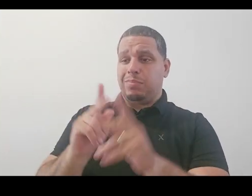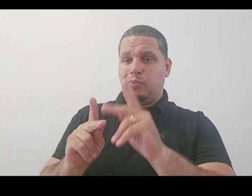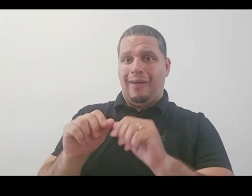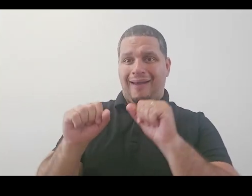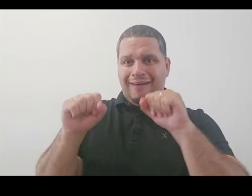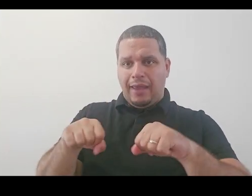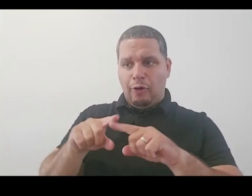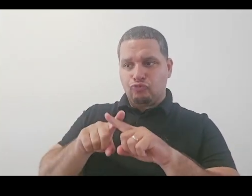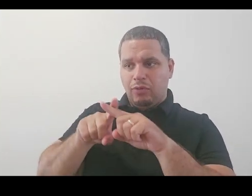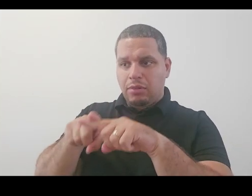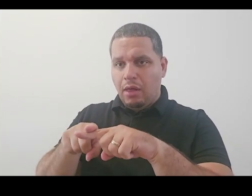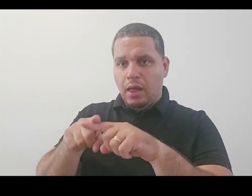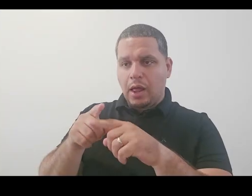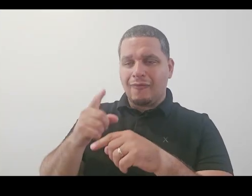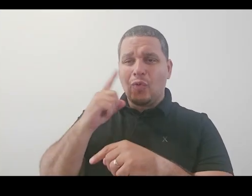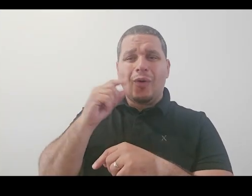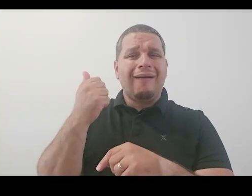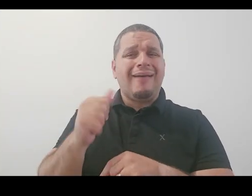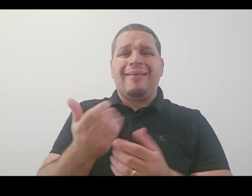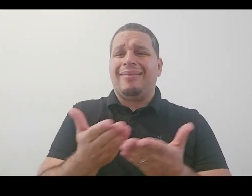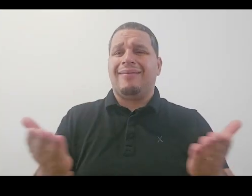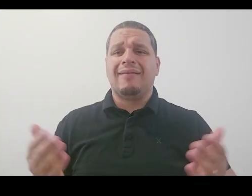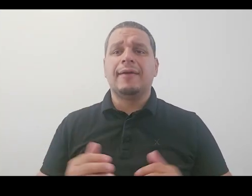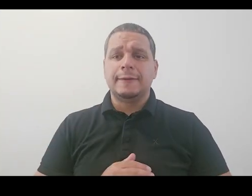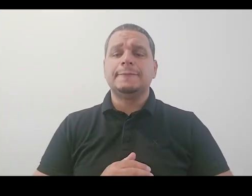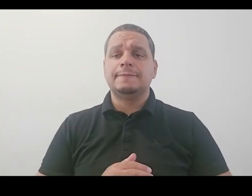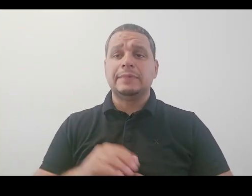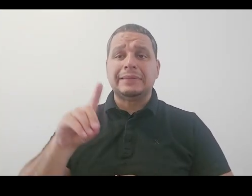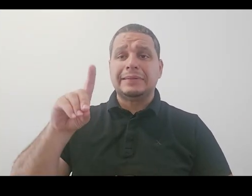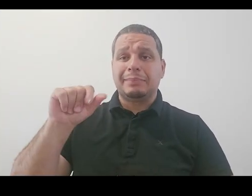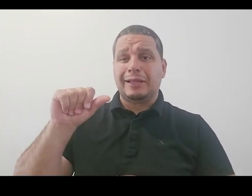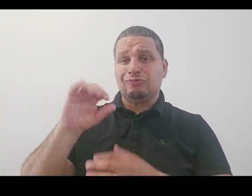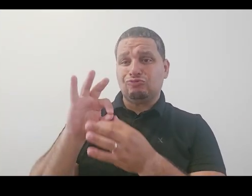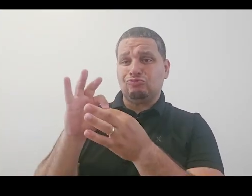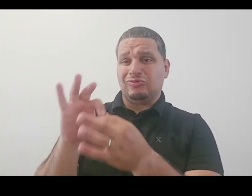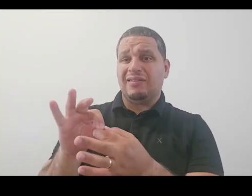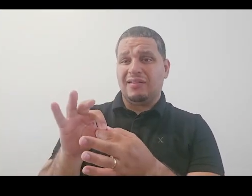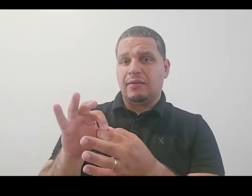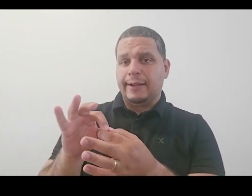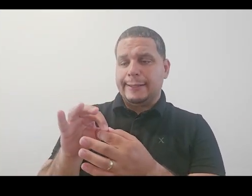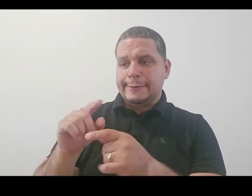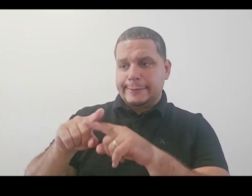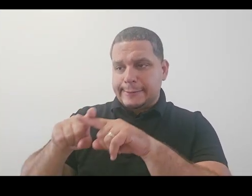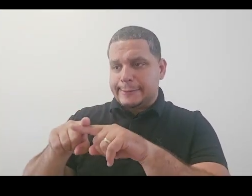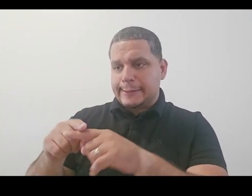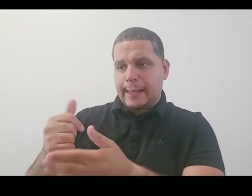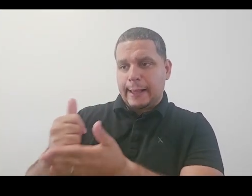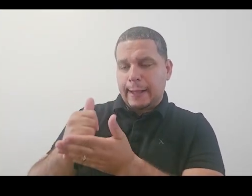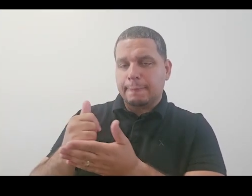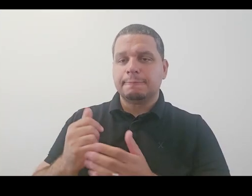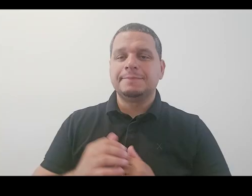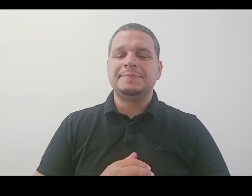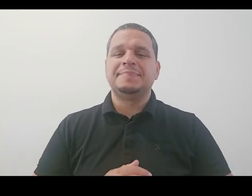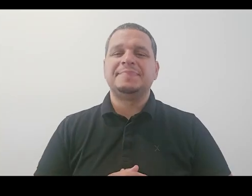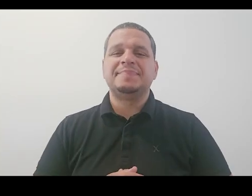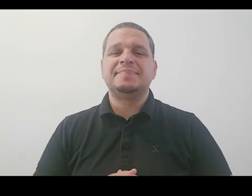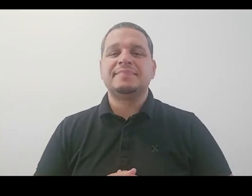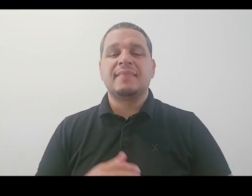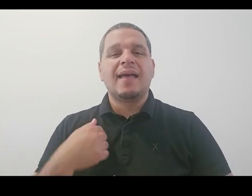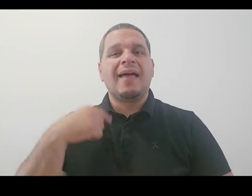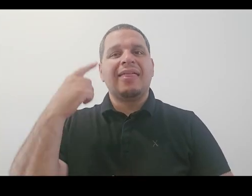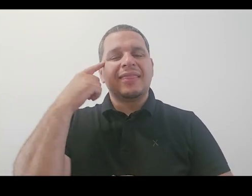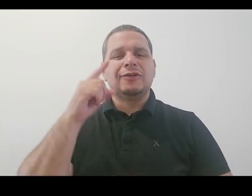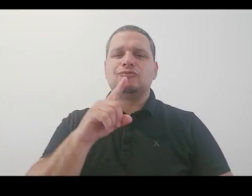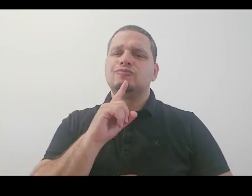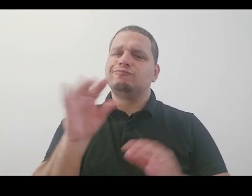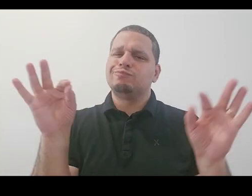rely on for anything disability related. And I think it's